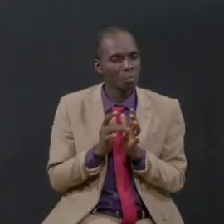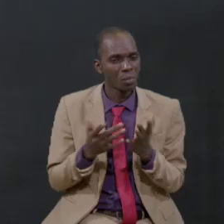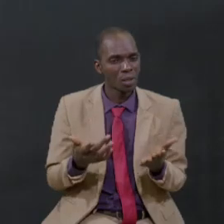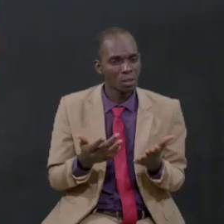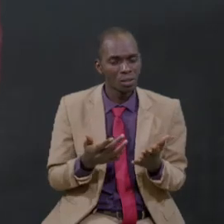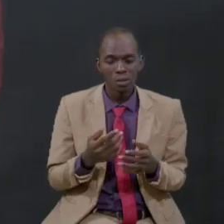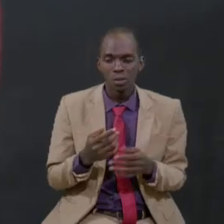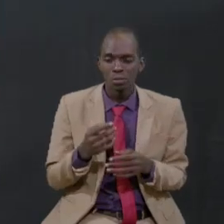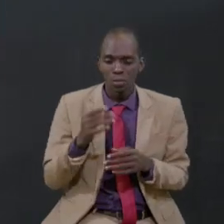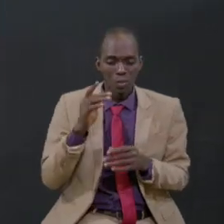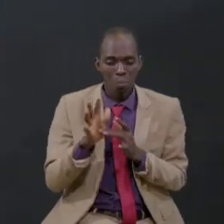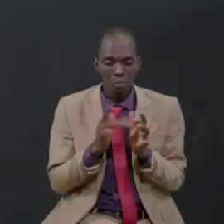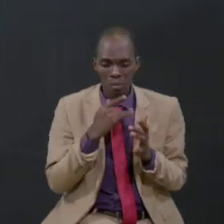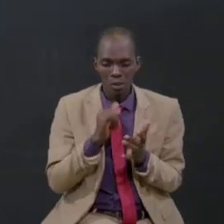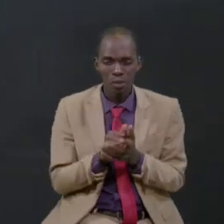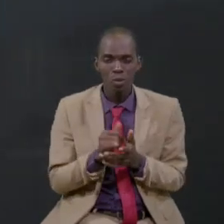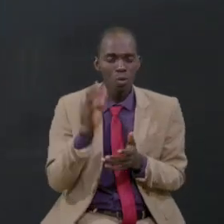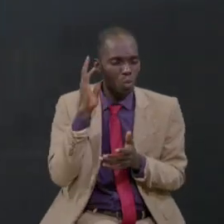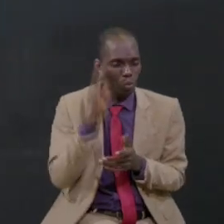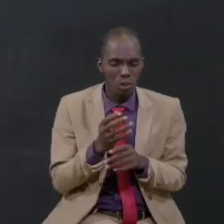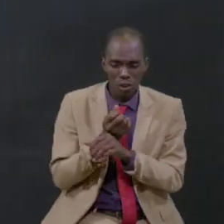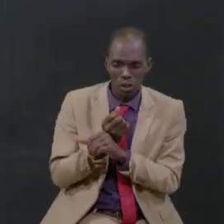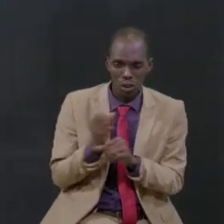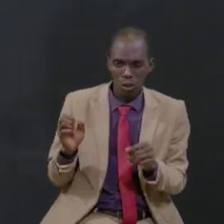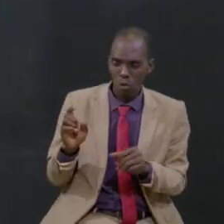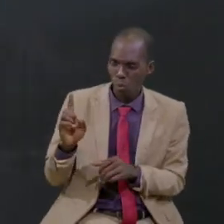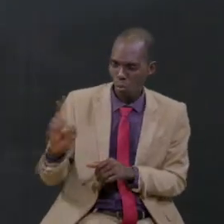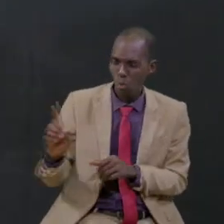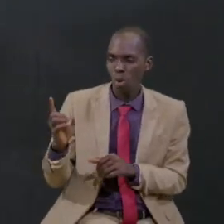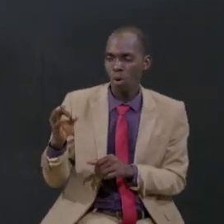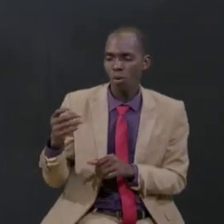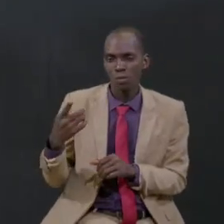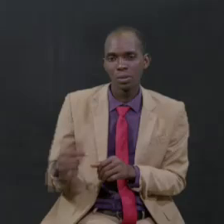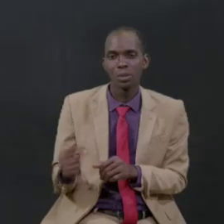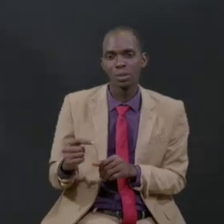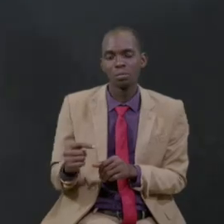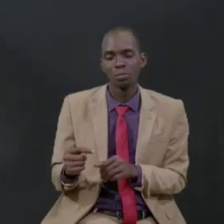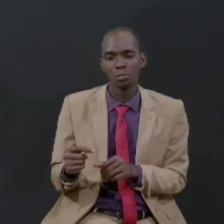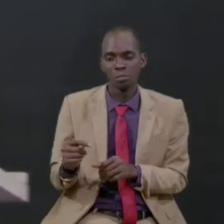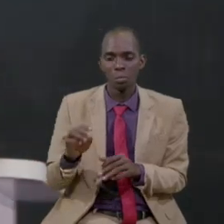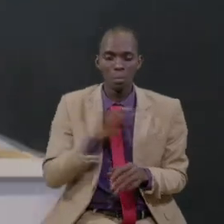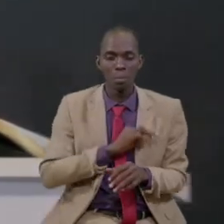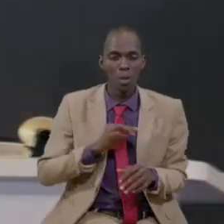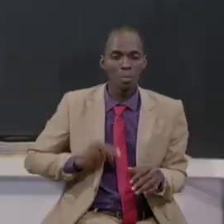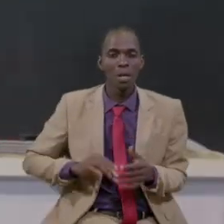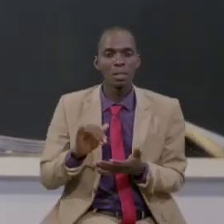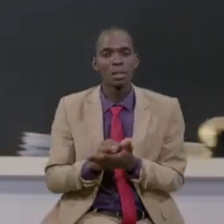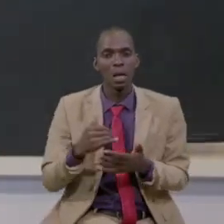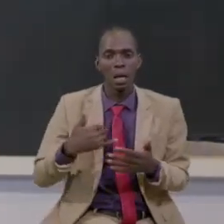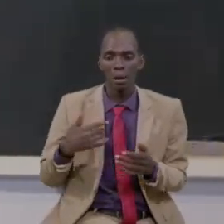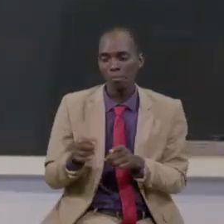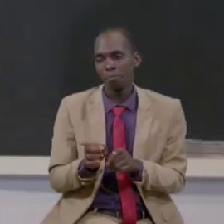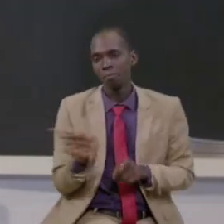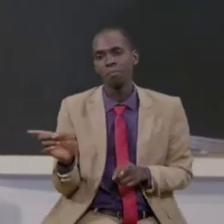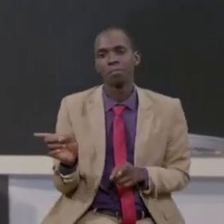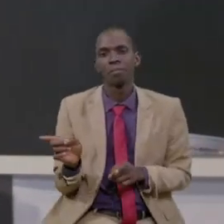of one of you, one of the brethren that has gone back. In his restoration, without